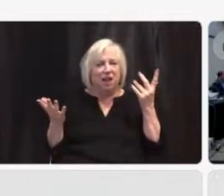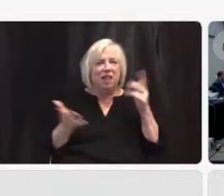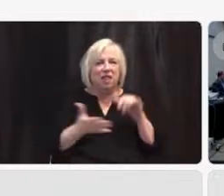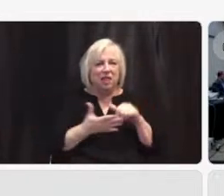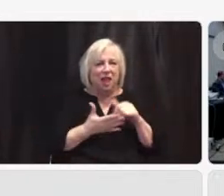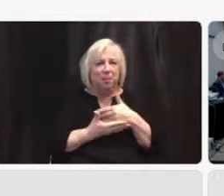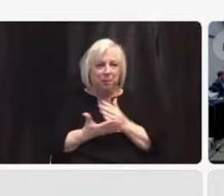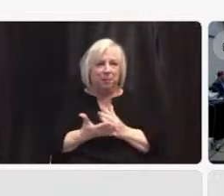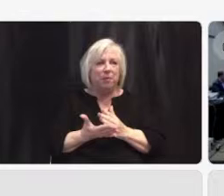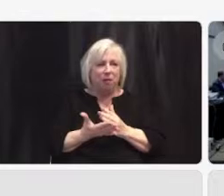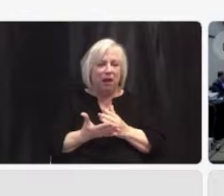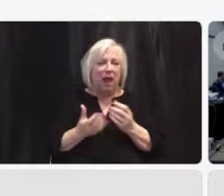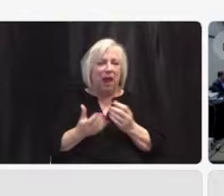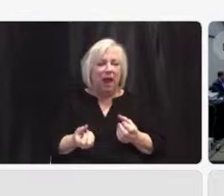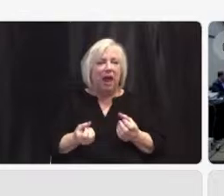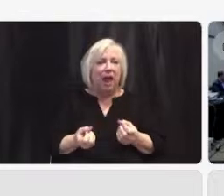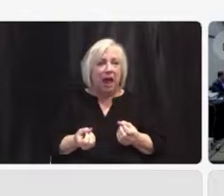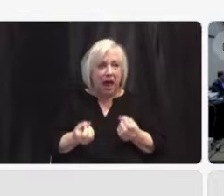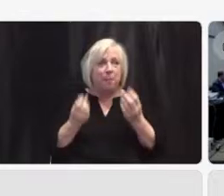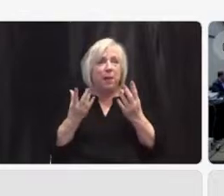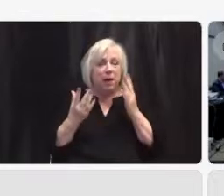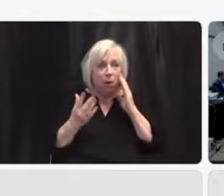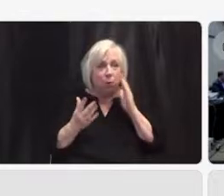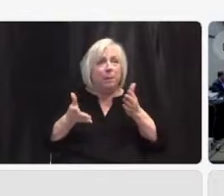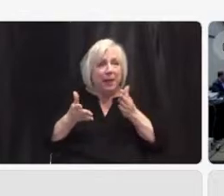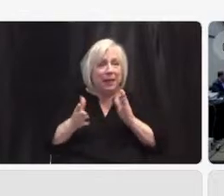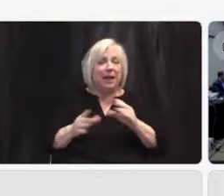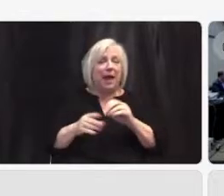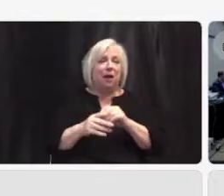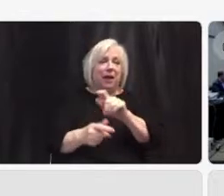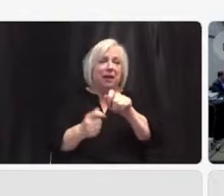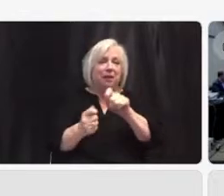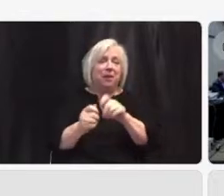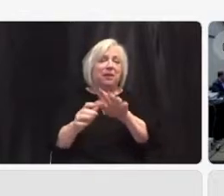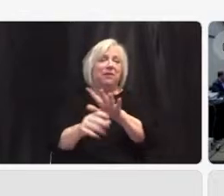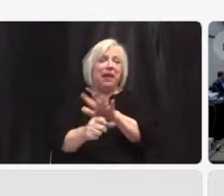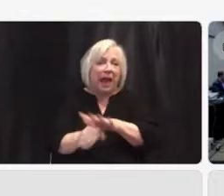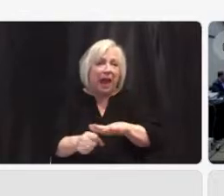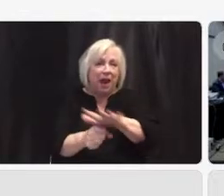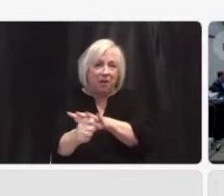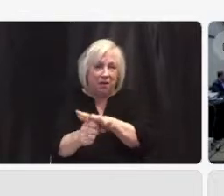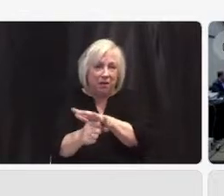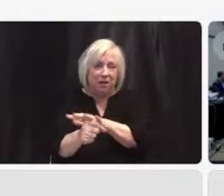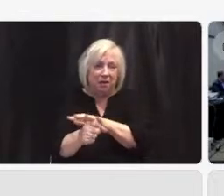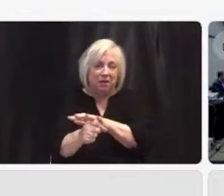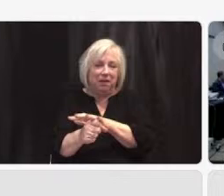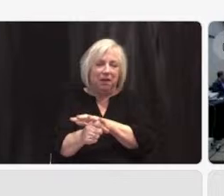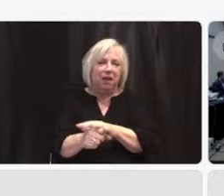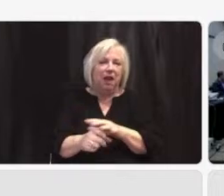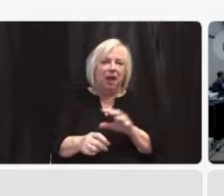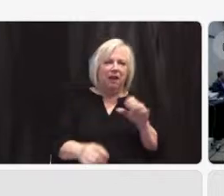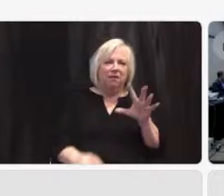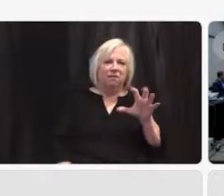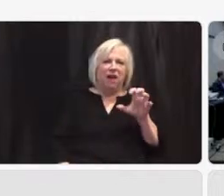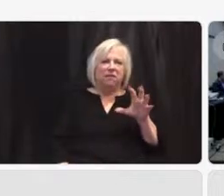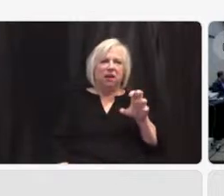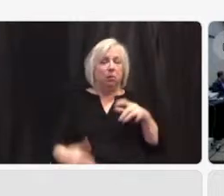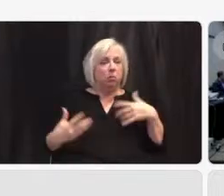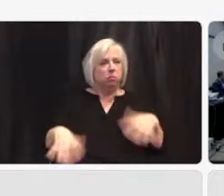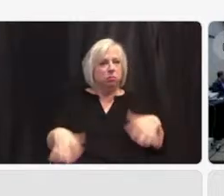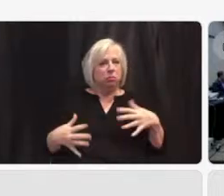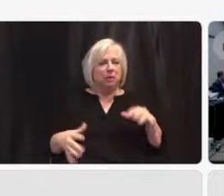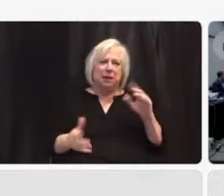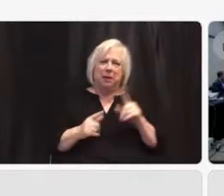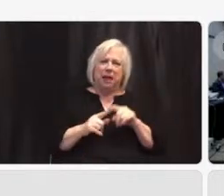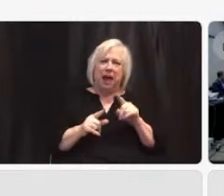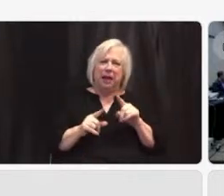aspect of it. How many are going to be allowed in certain areas? And 500 does seem like a lot for